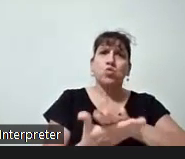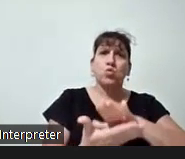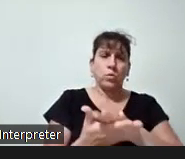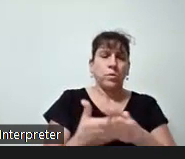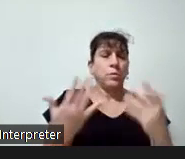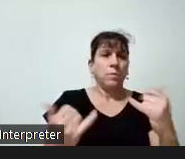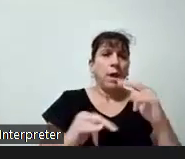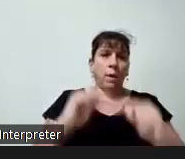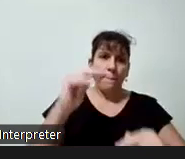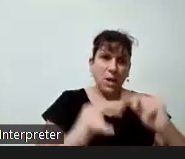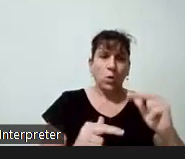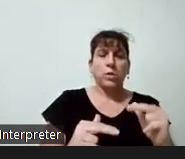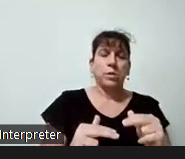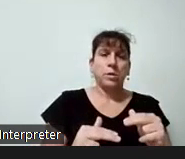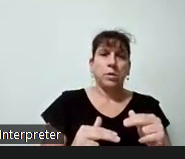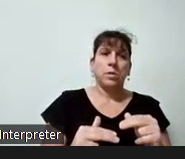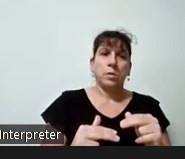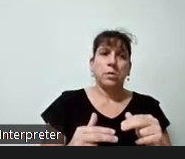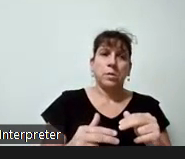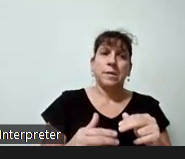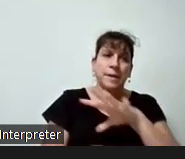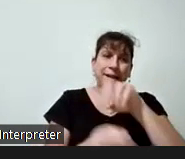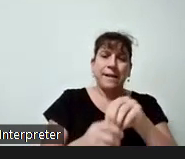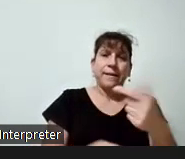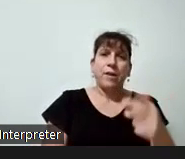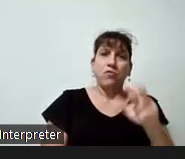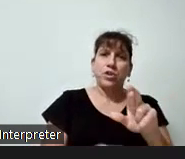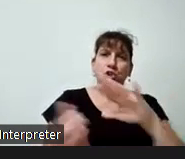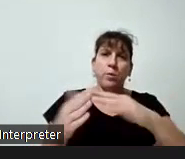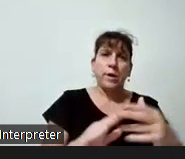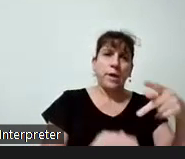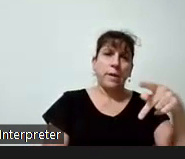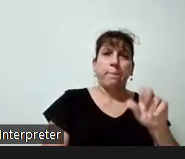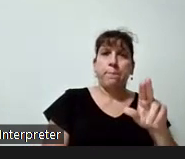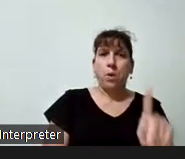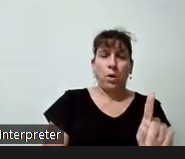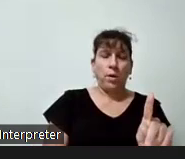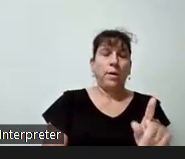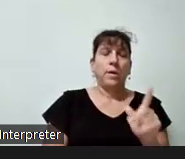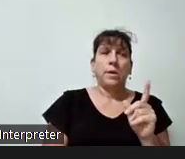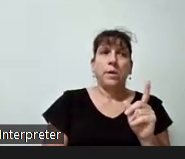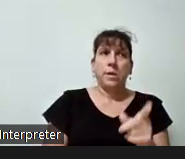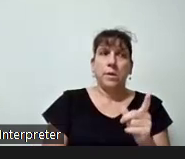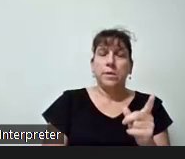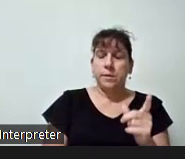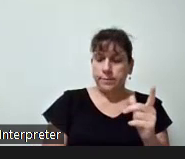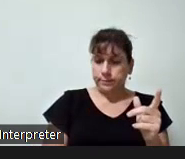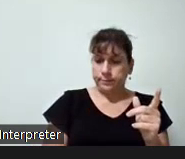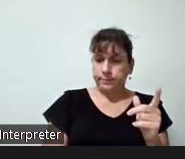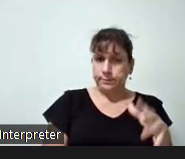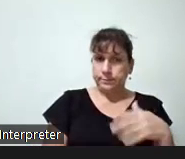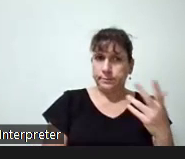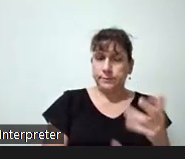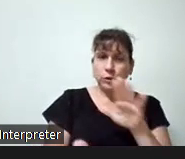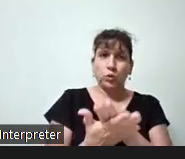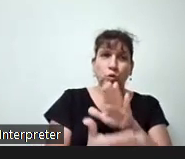built within the existing Glenridge Community Park. It's a